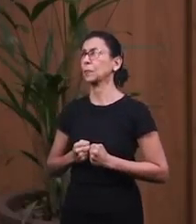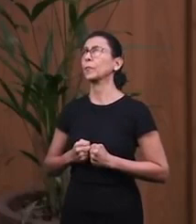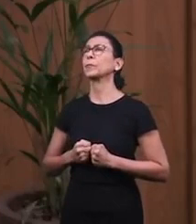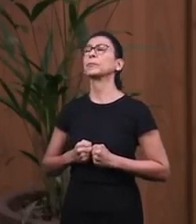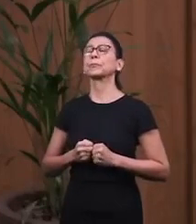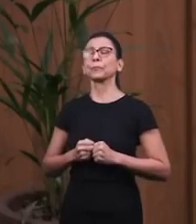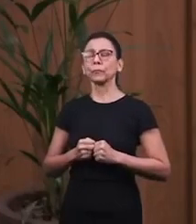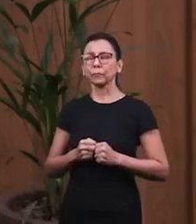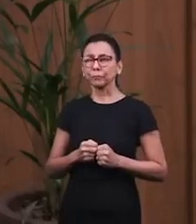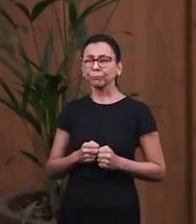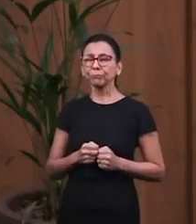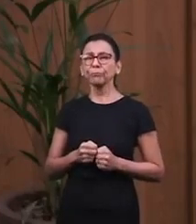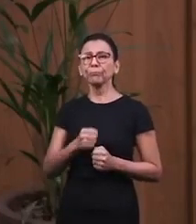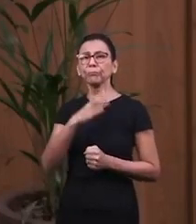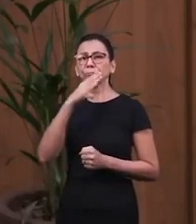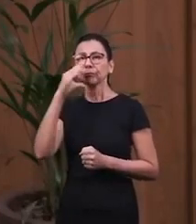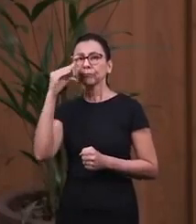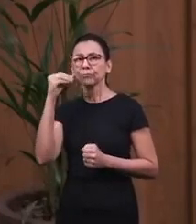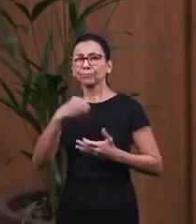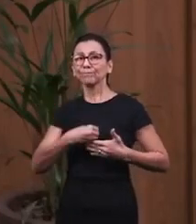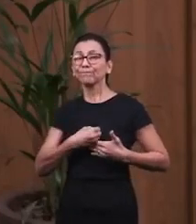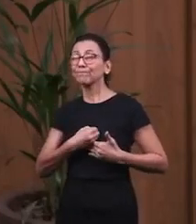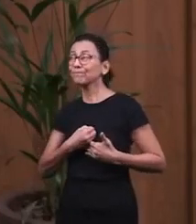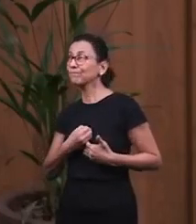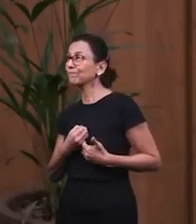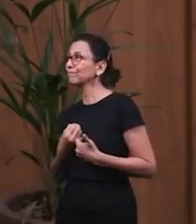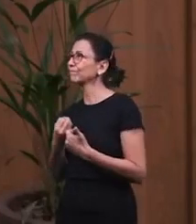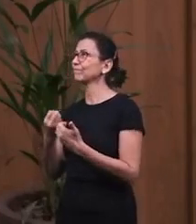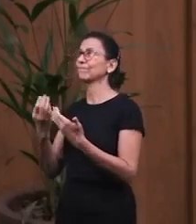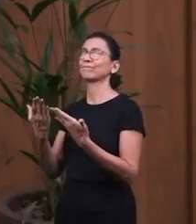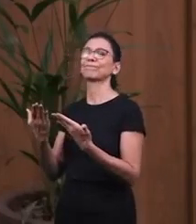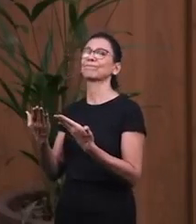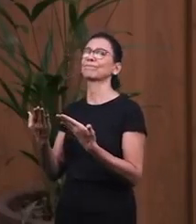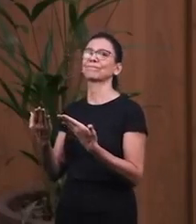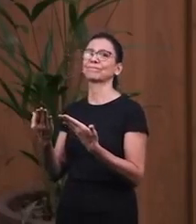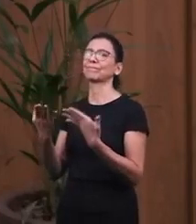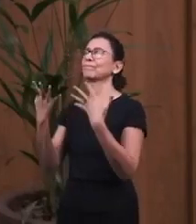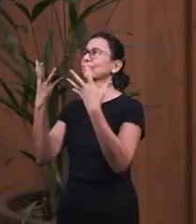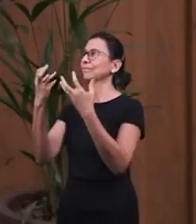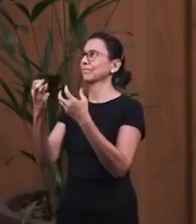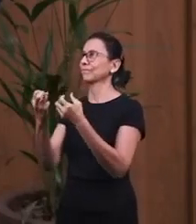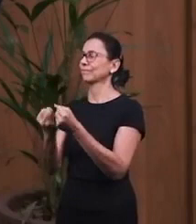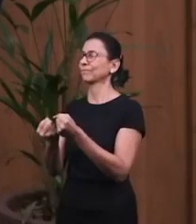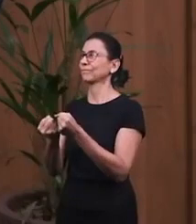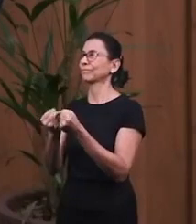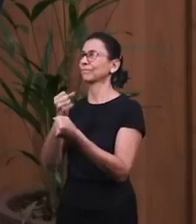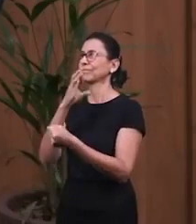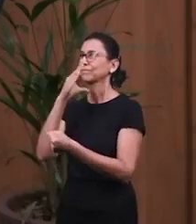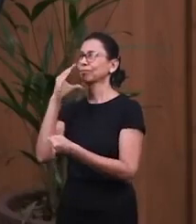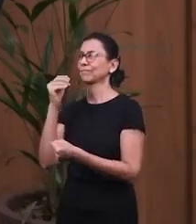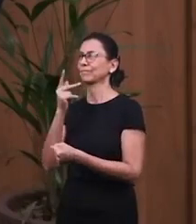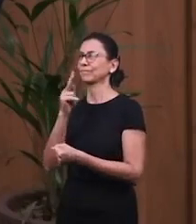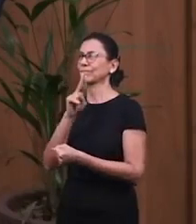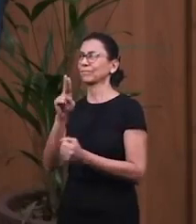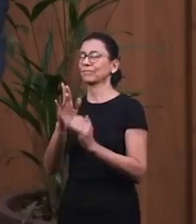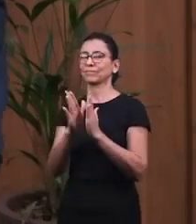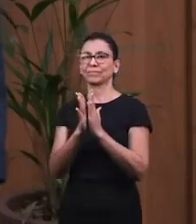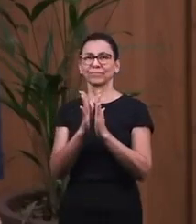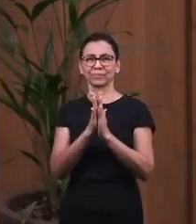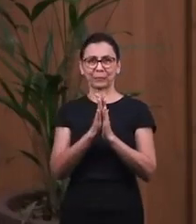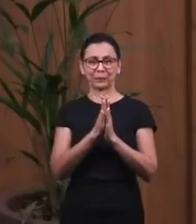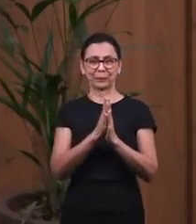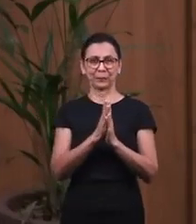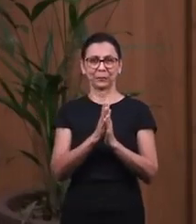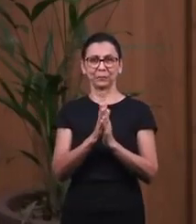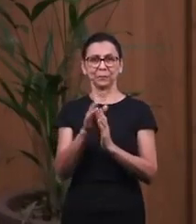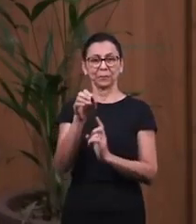you, accept your adolescents. When your new name, we say that